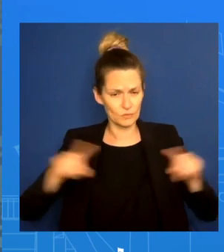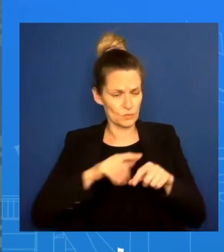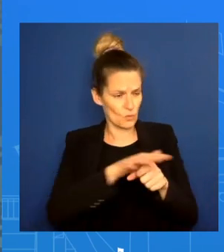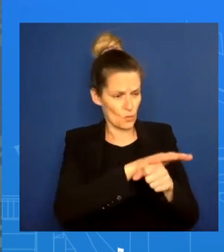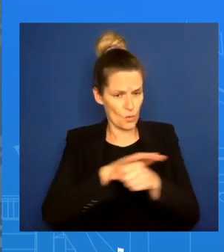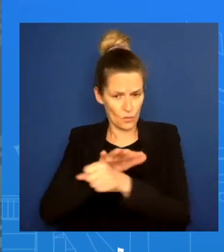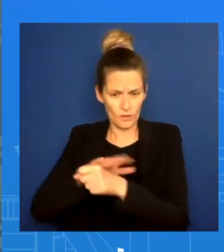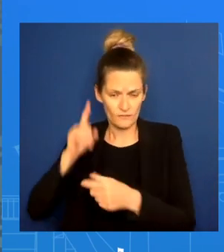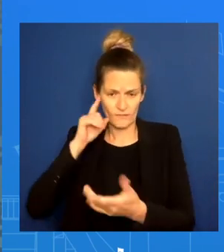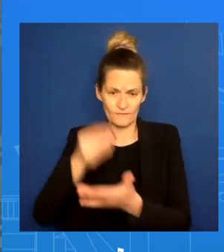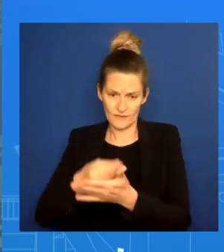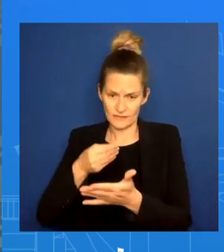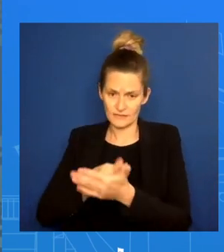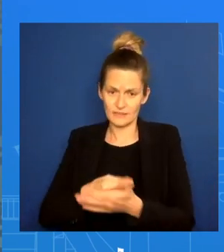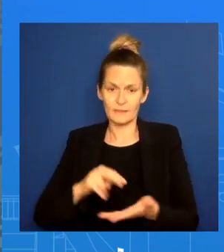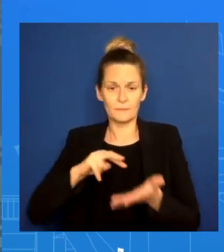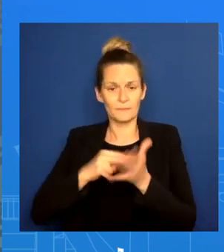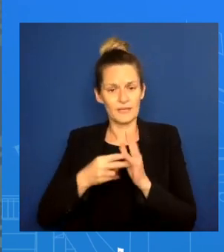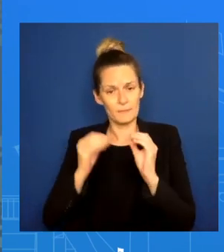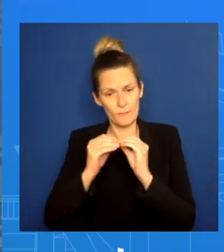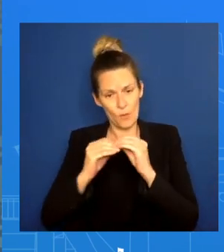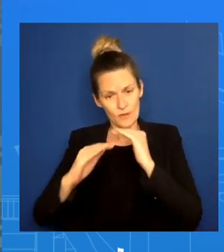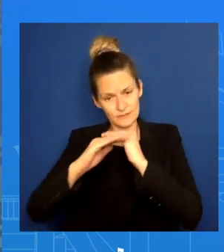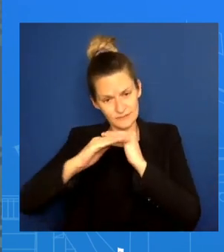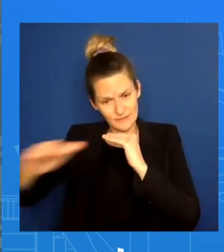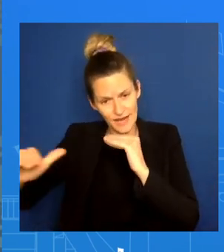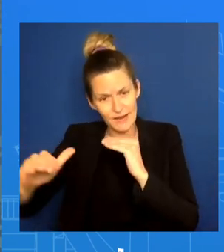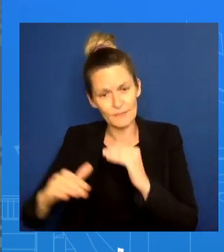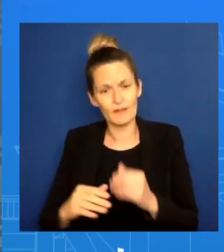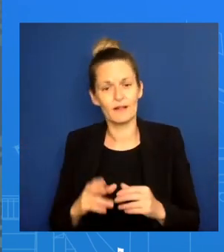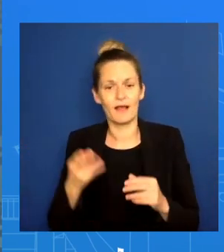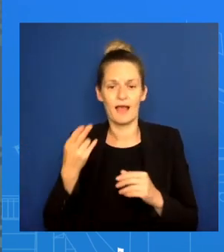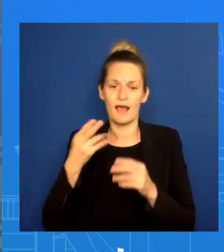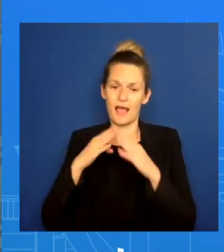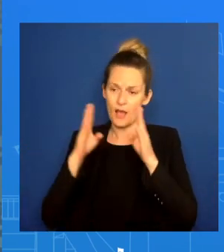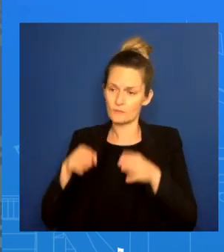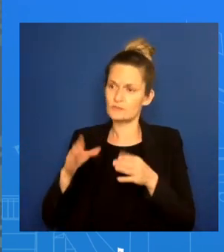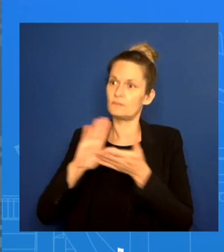stability, preserve and develop new affordable housing, and helping